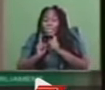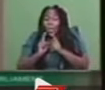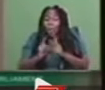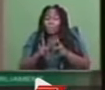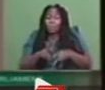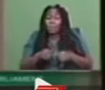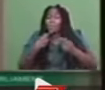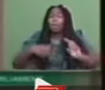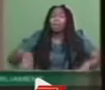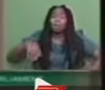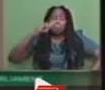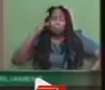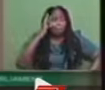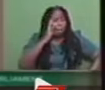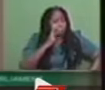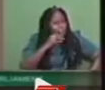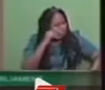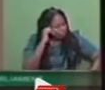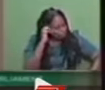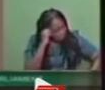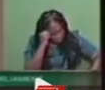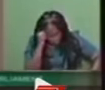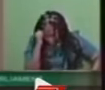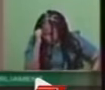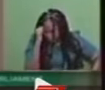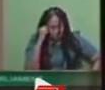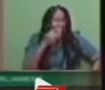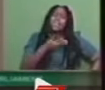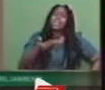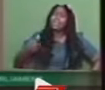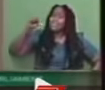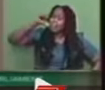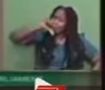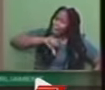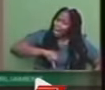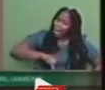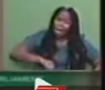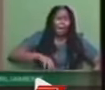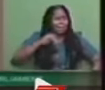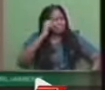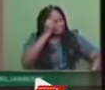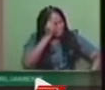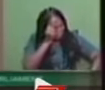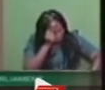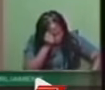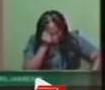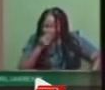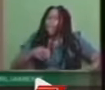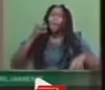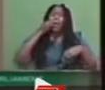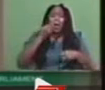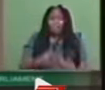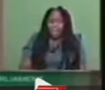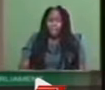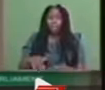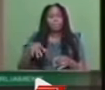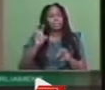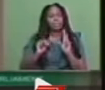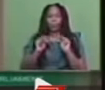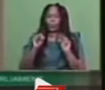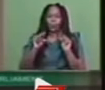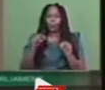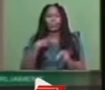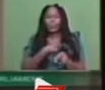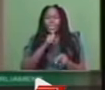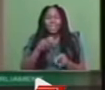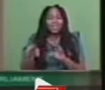do best. We set about putting the country back to work, and we succeeded. We succeeded. We were able to